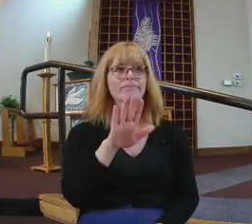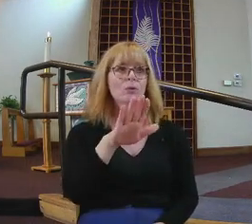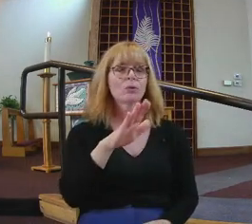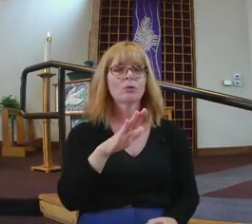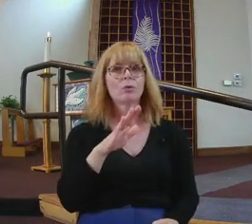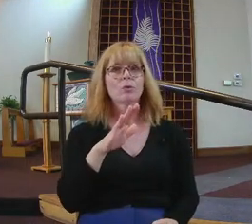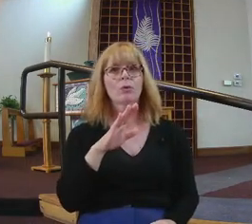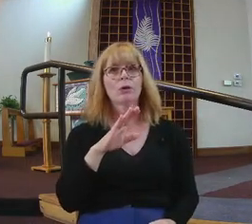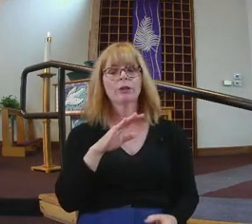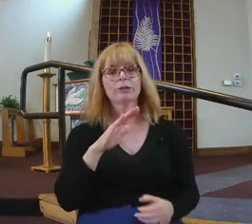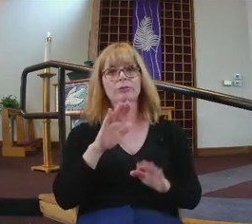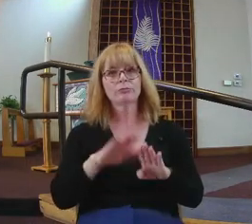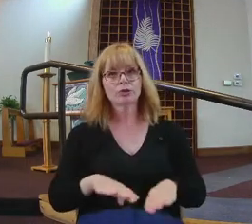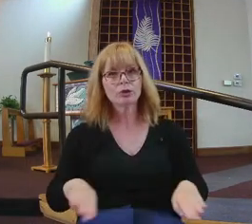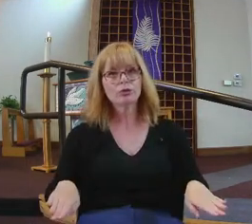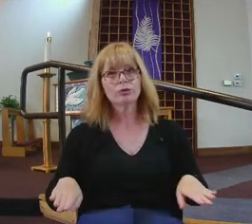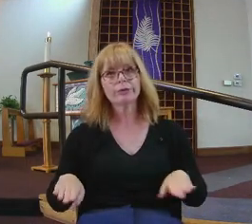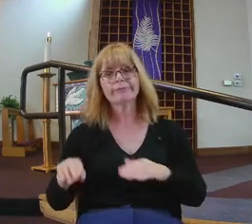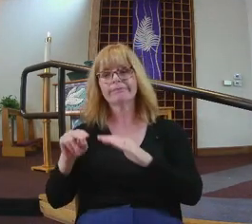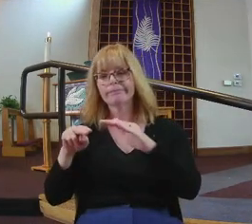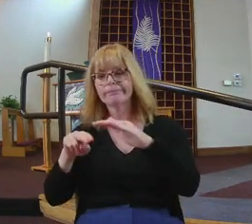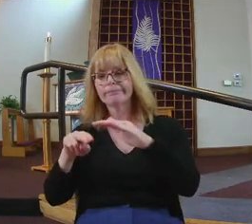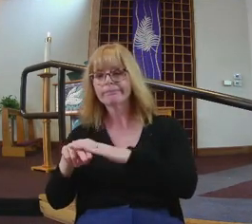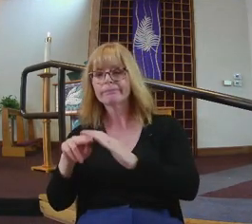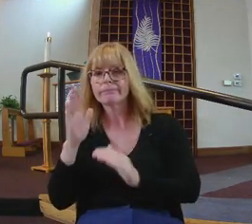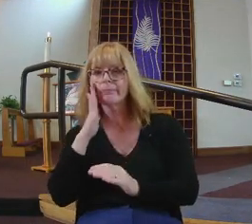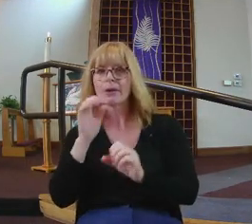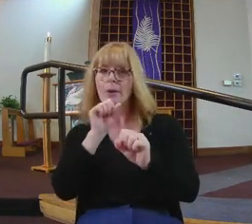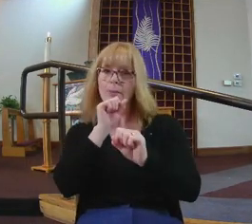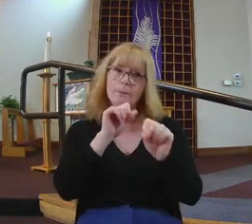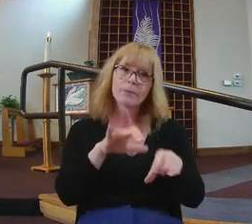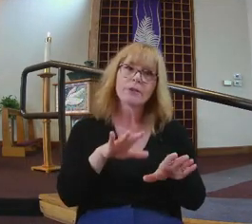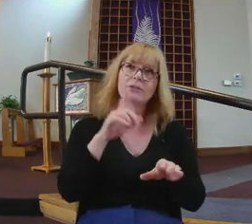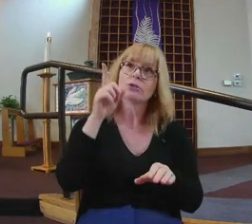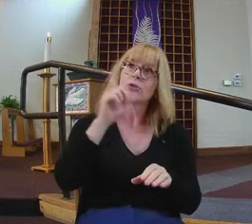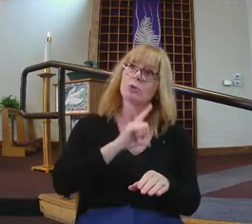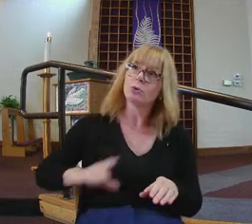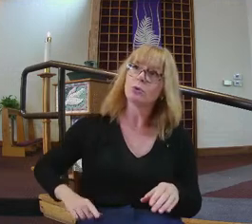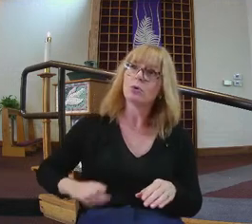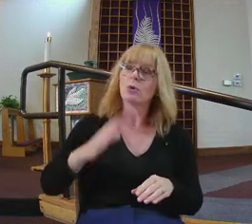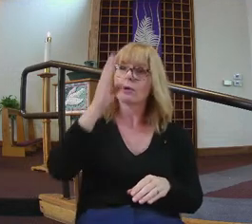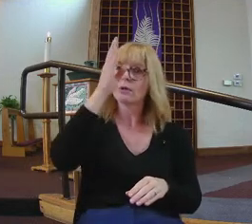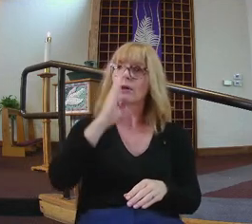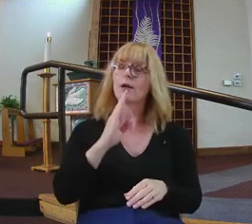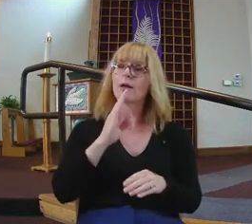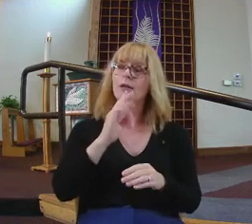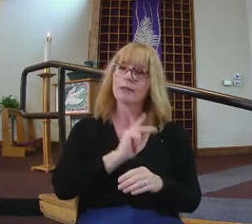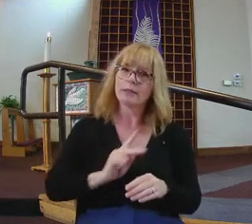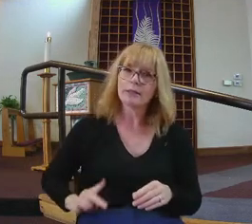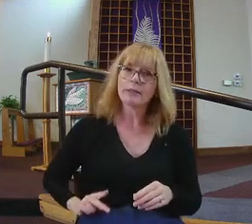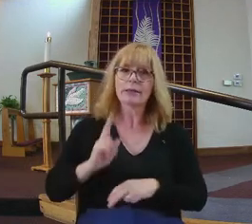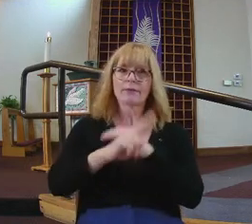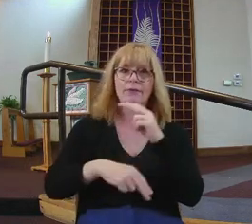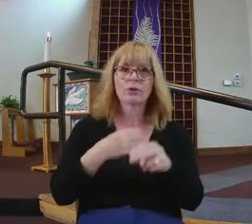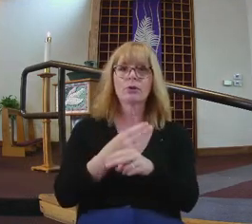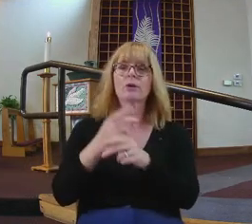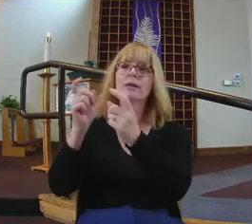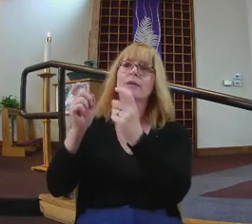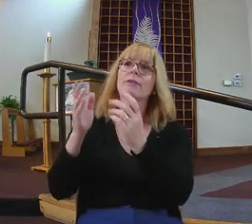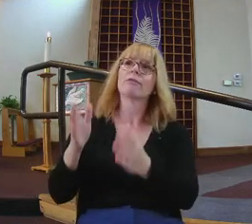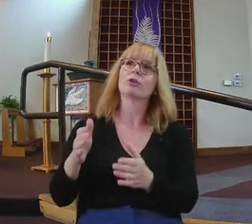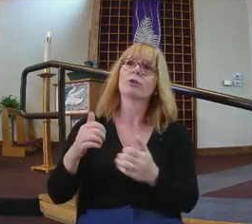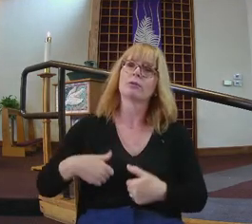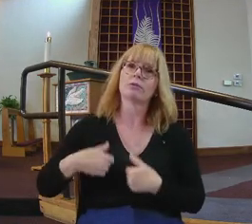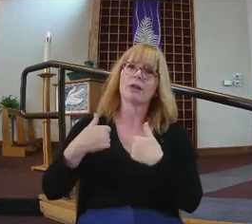to bed at night, blessed are you, Lord God, King of the universe, the giver of life. We pray your